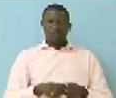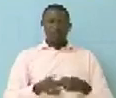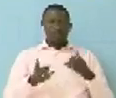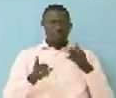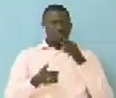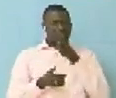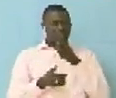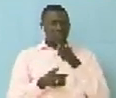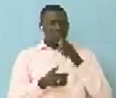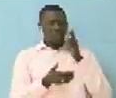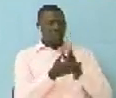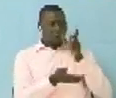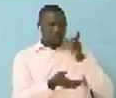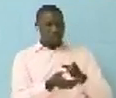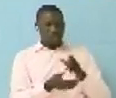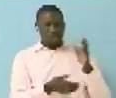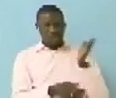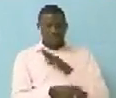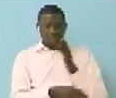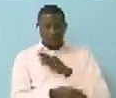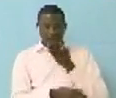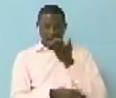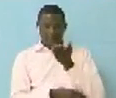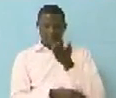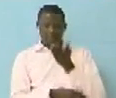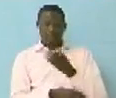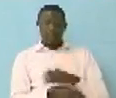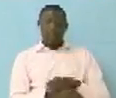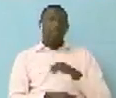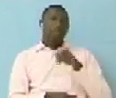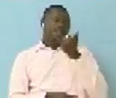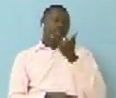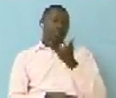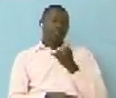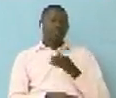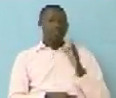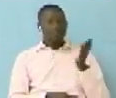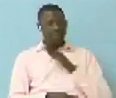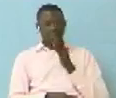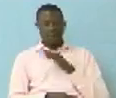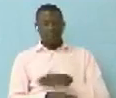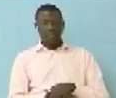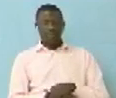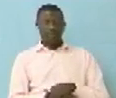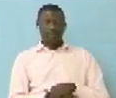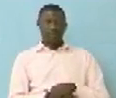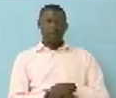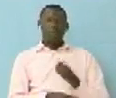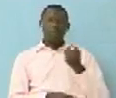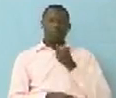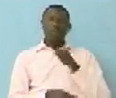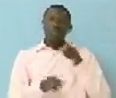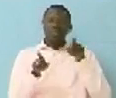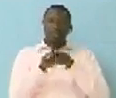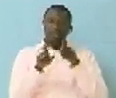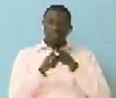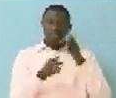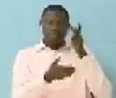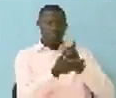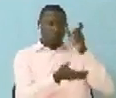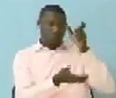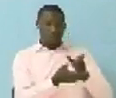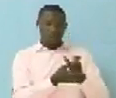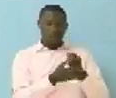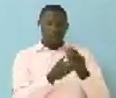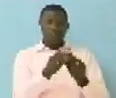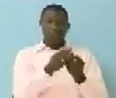Counsel, the witness is lying. Counsel said the following. This same witness appeared before the court martial. We said the king defended a soldier